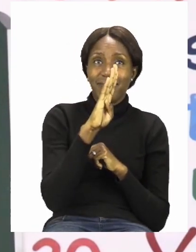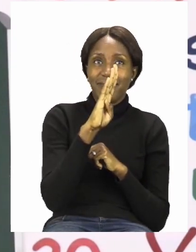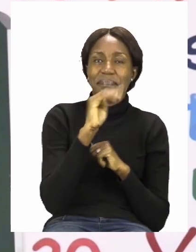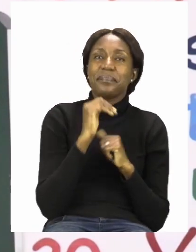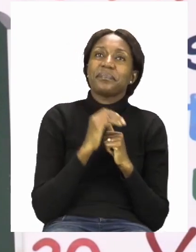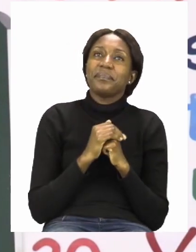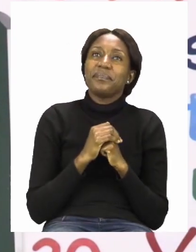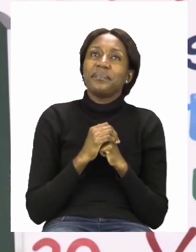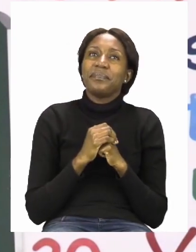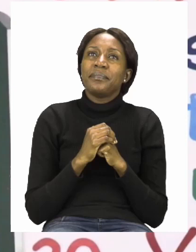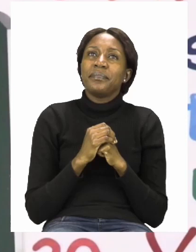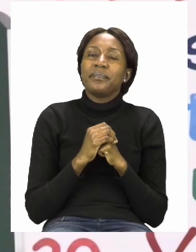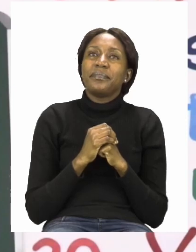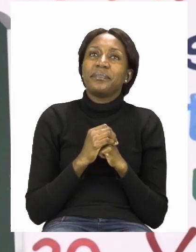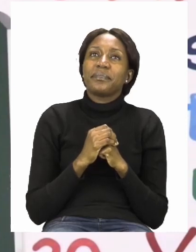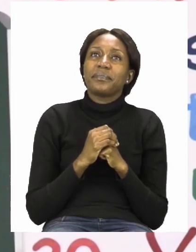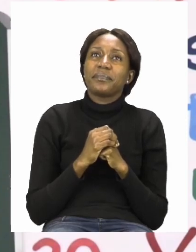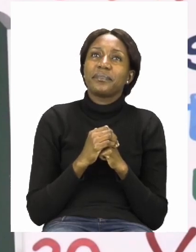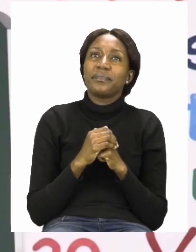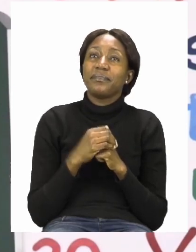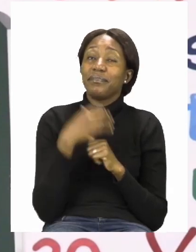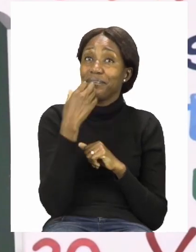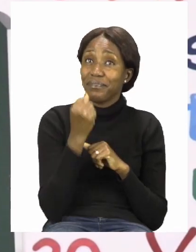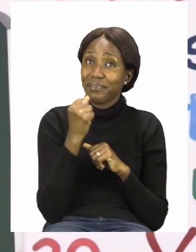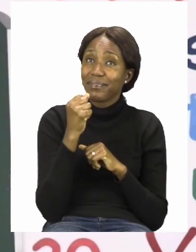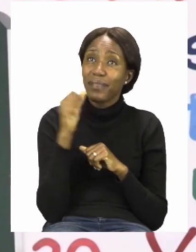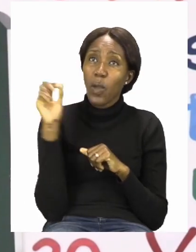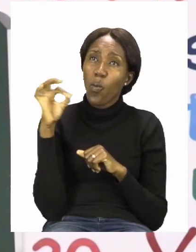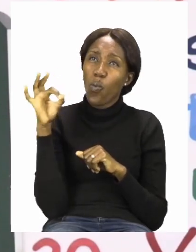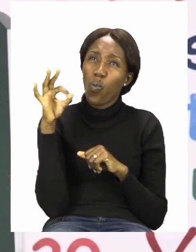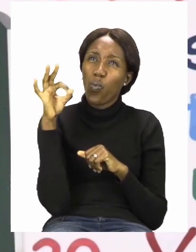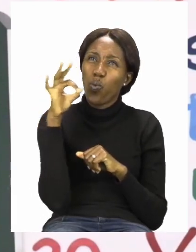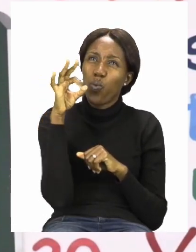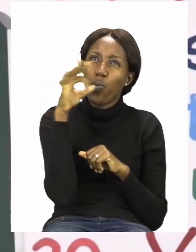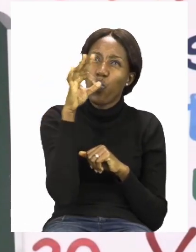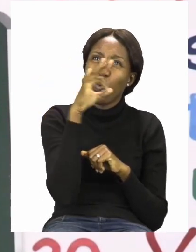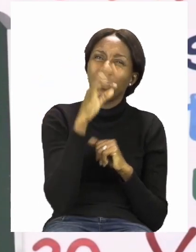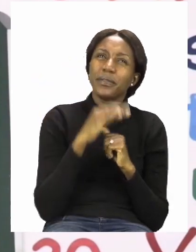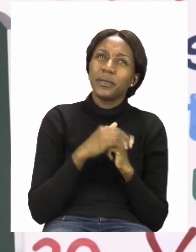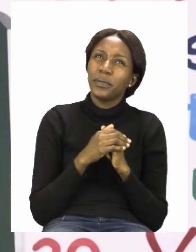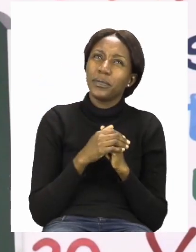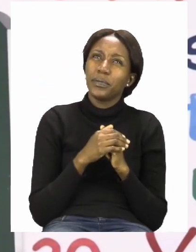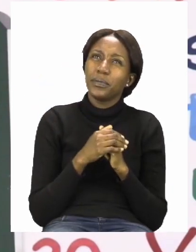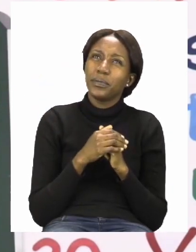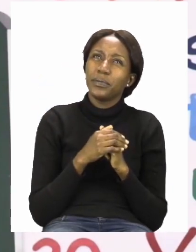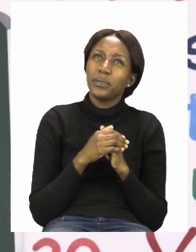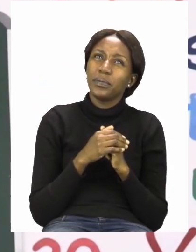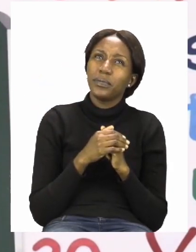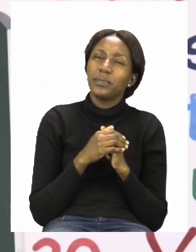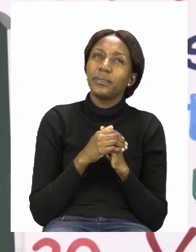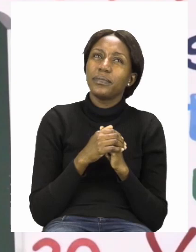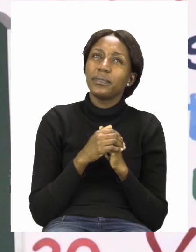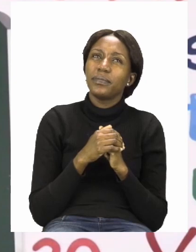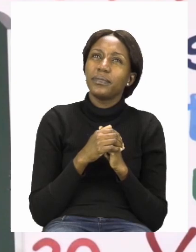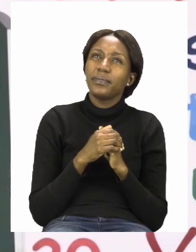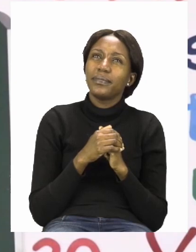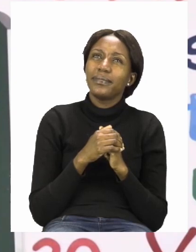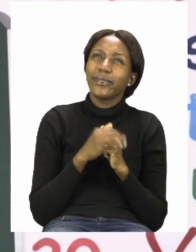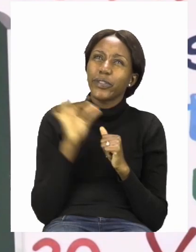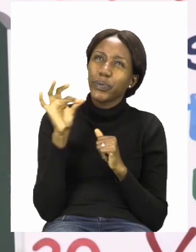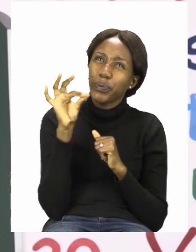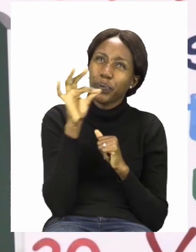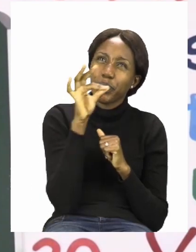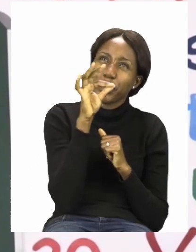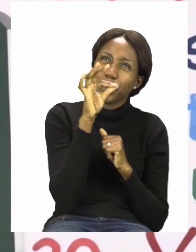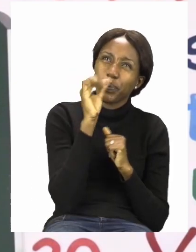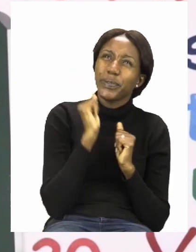Bear, B. Then we have a bee, the smallest animal that we have on the board. Now the bee is a